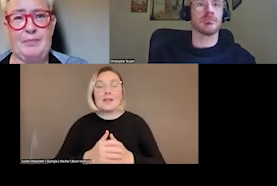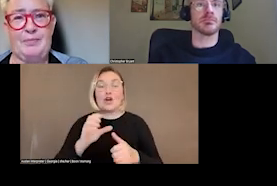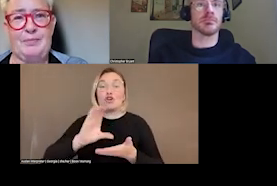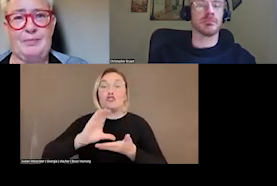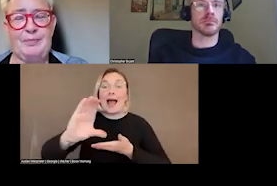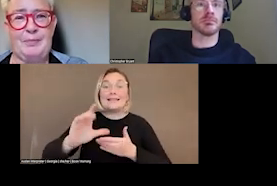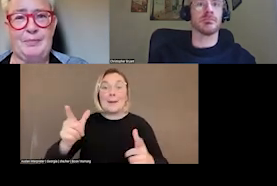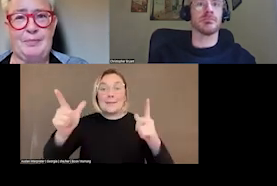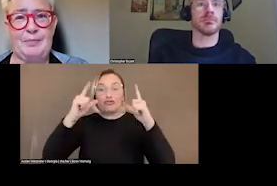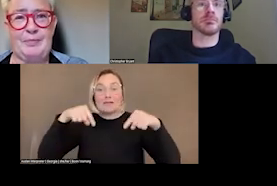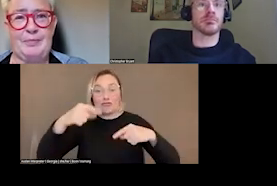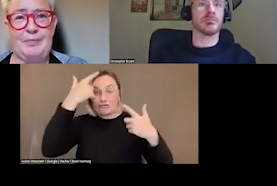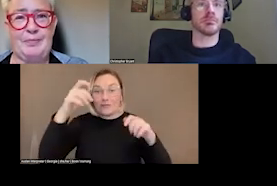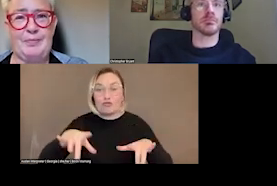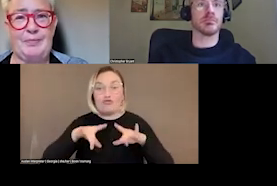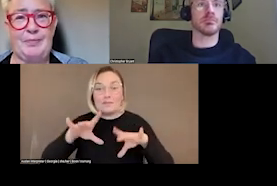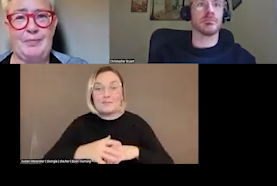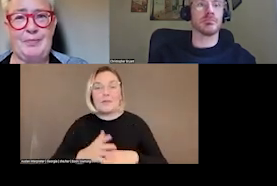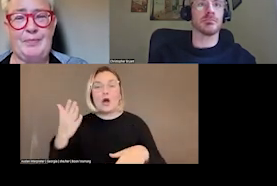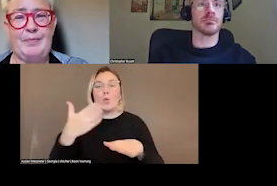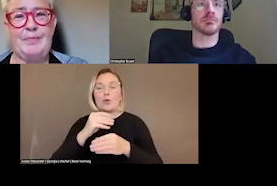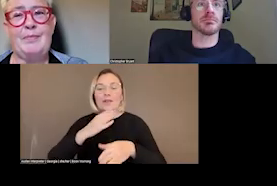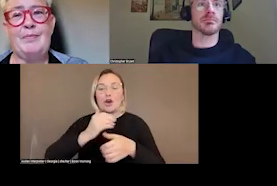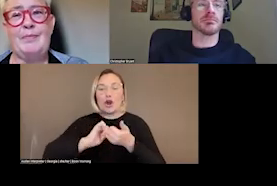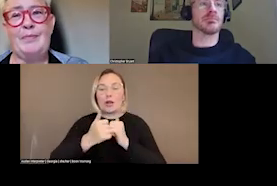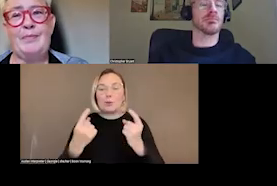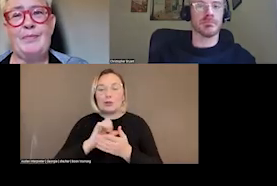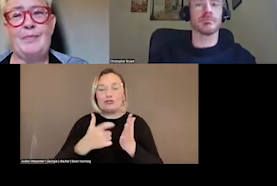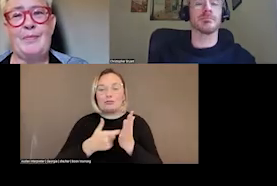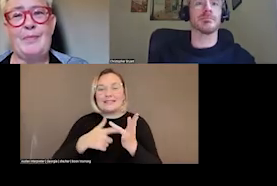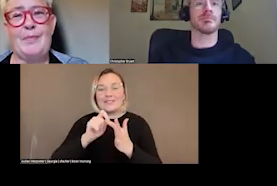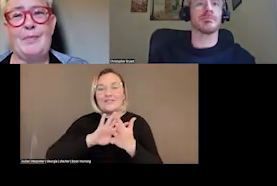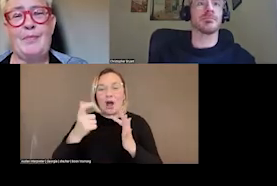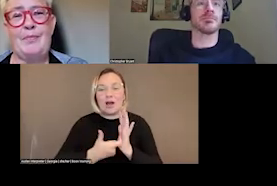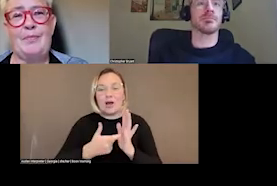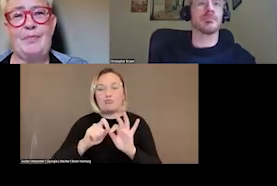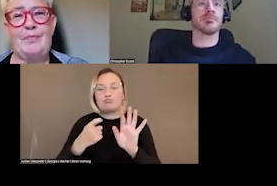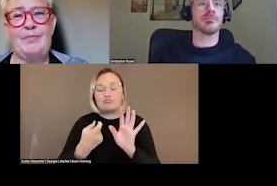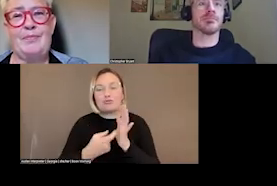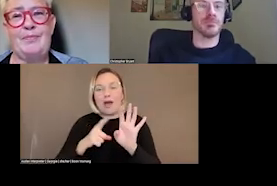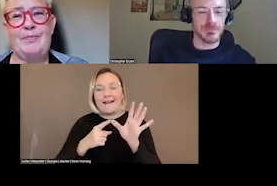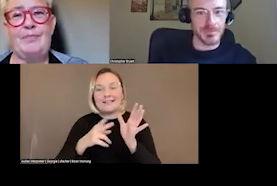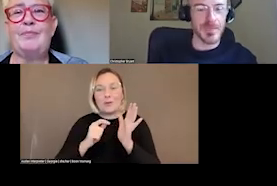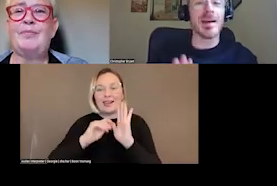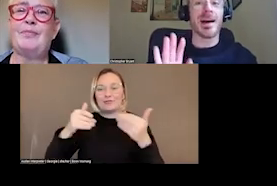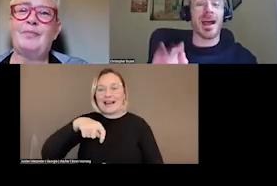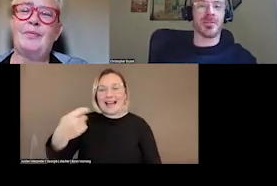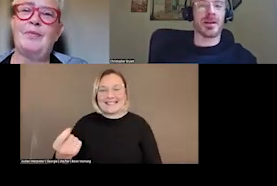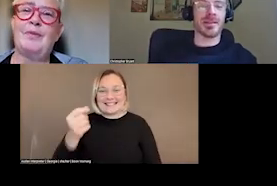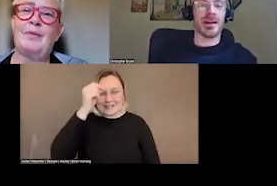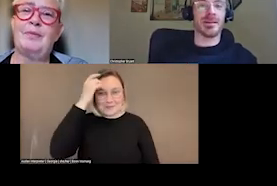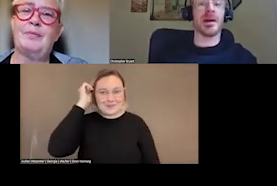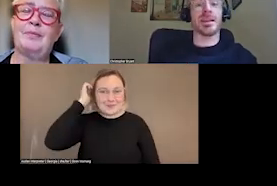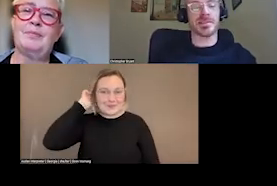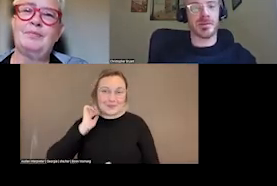at Creative Australia and I work with my colleague Christopher Bryant, who will introduce himself next. Hi